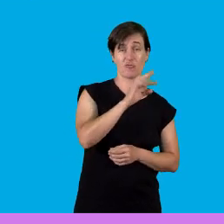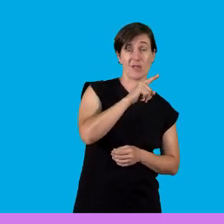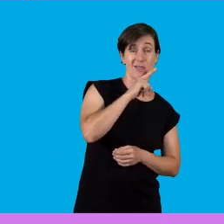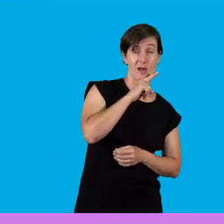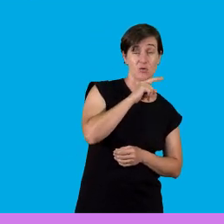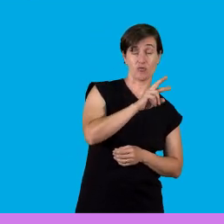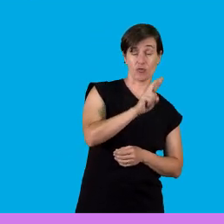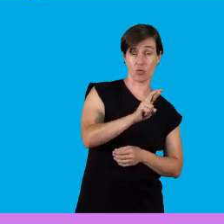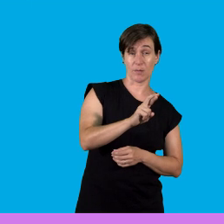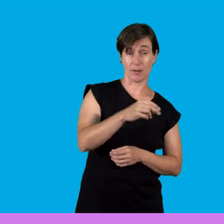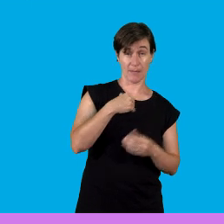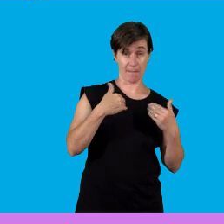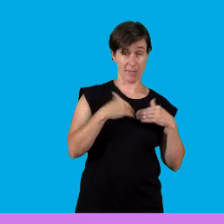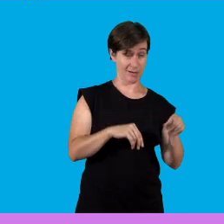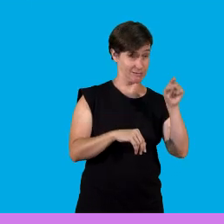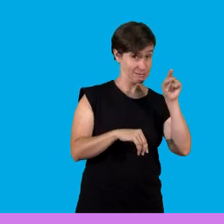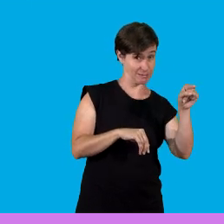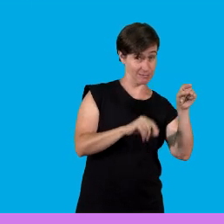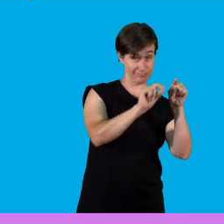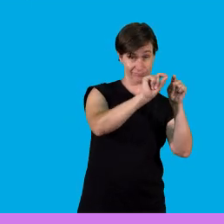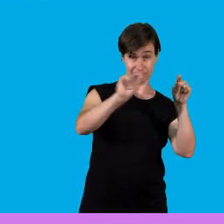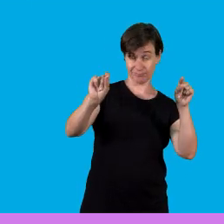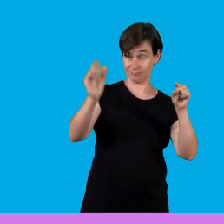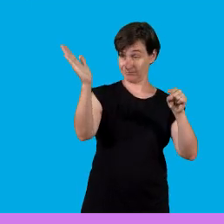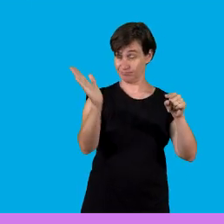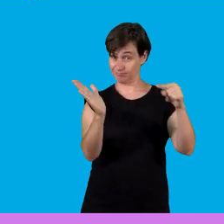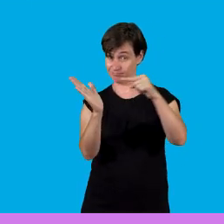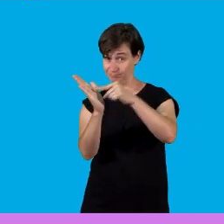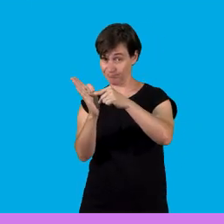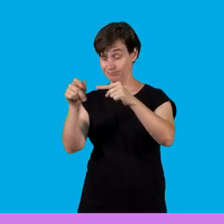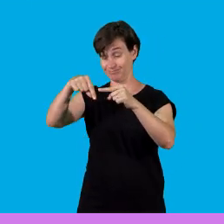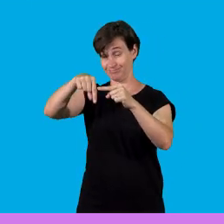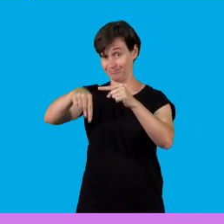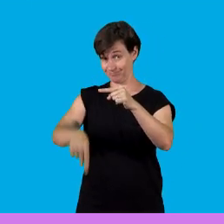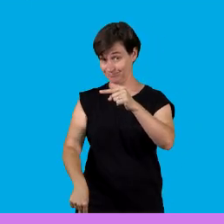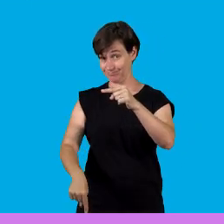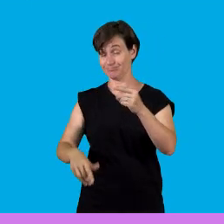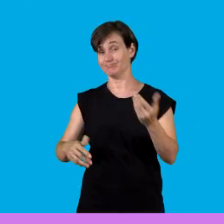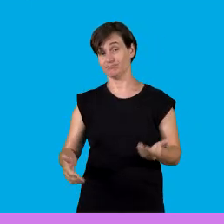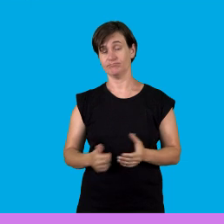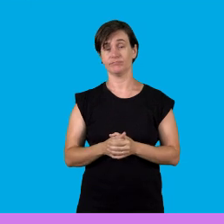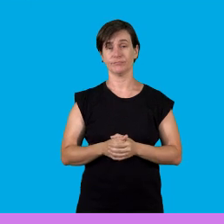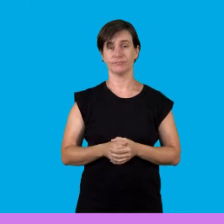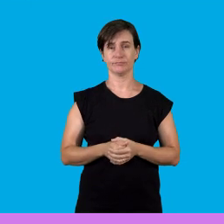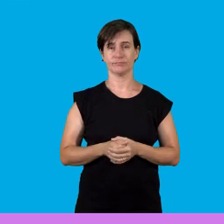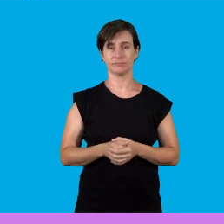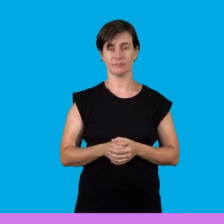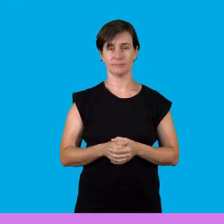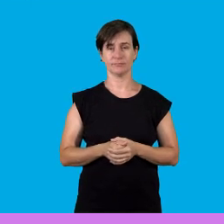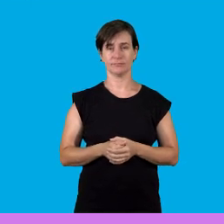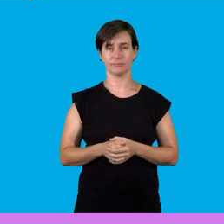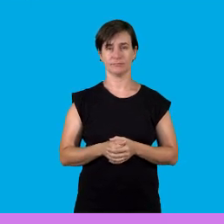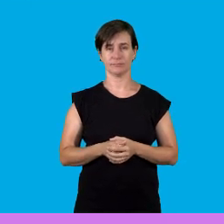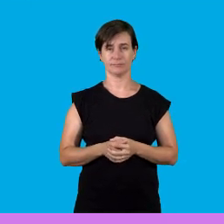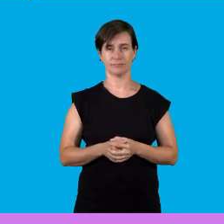3,000 rupees, I started at my rupees, went all the way until it intersected with my line, and then I went down